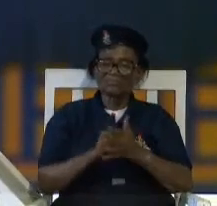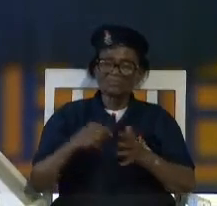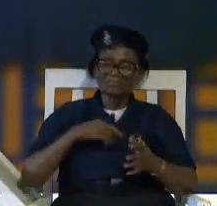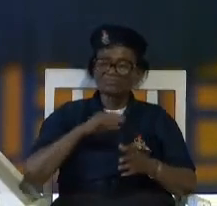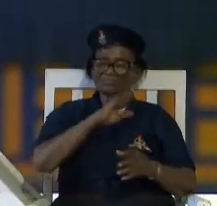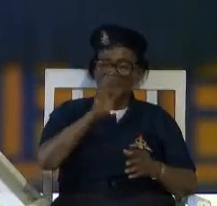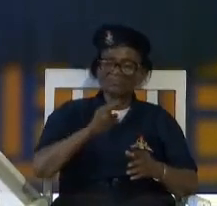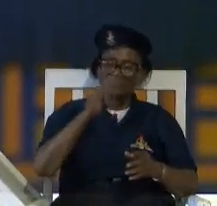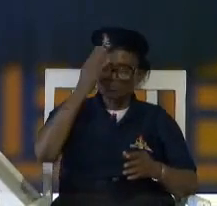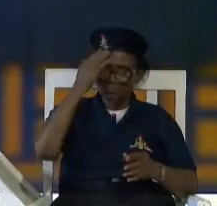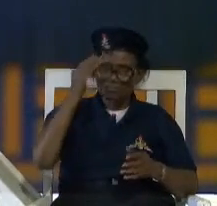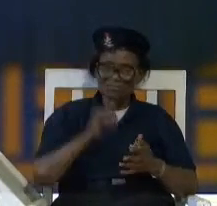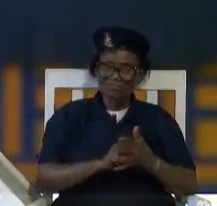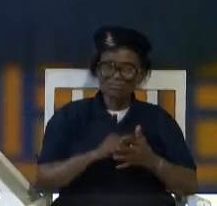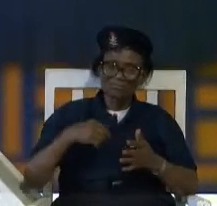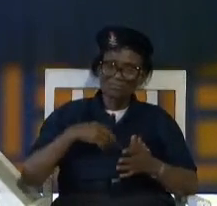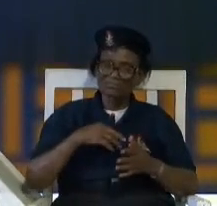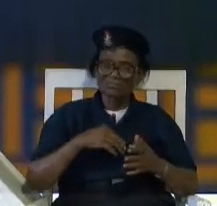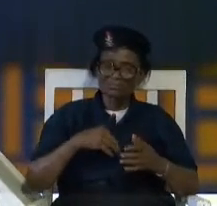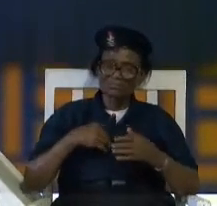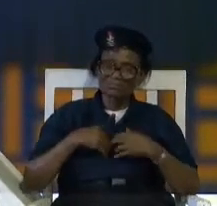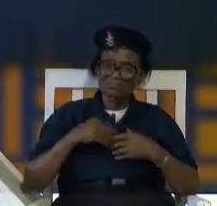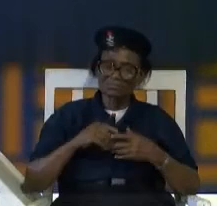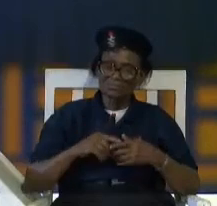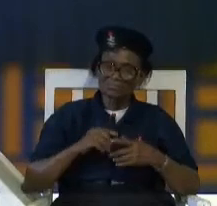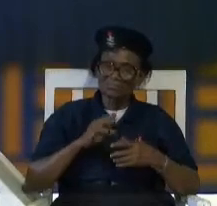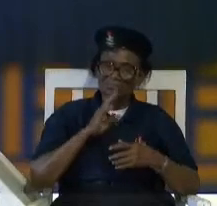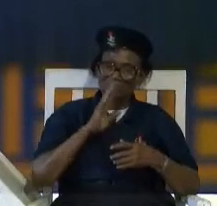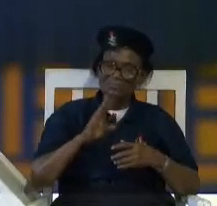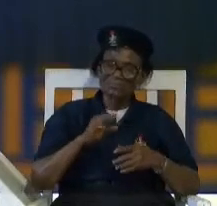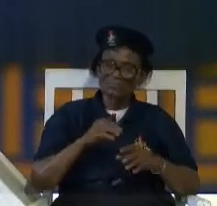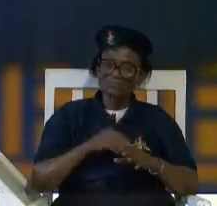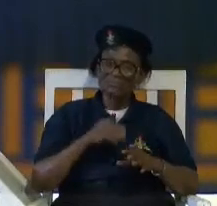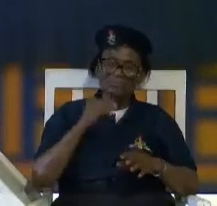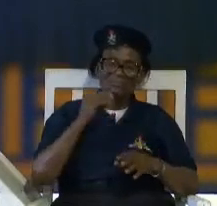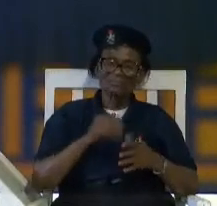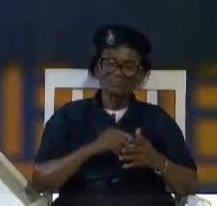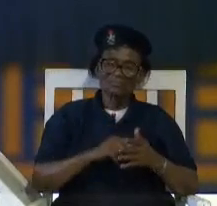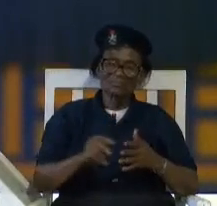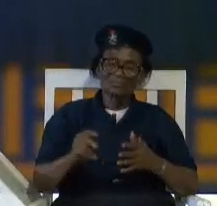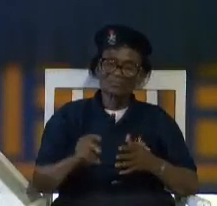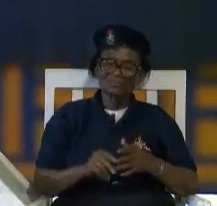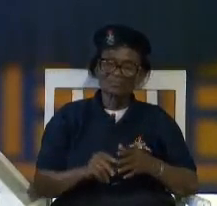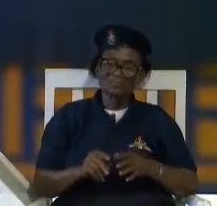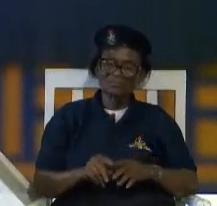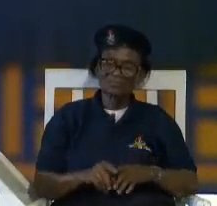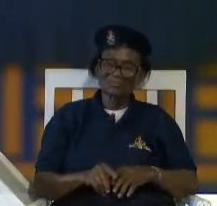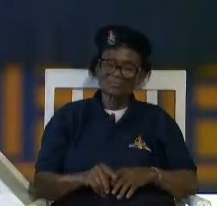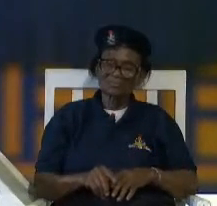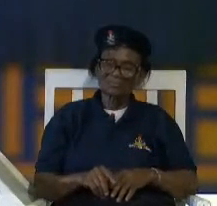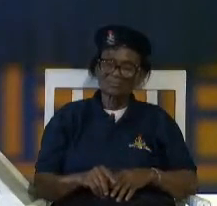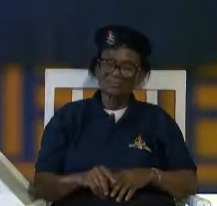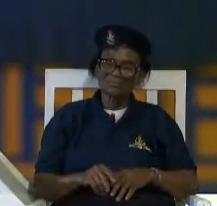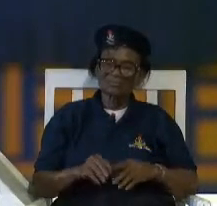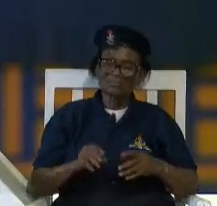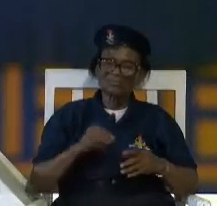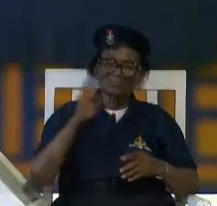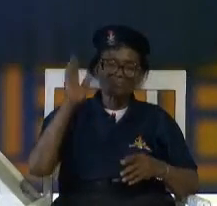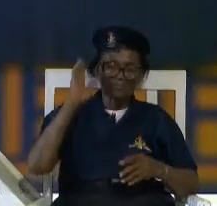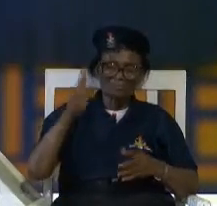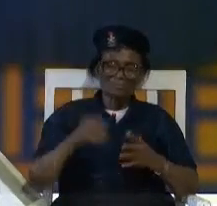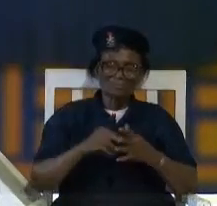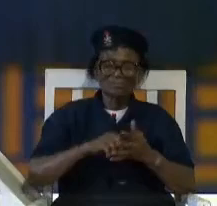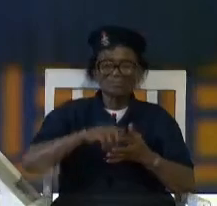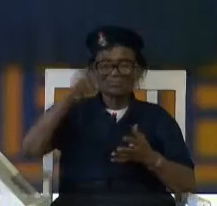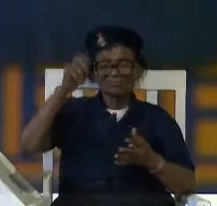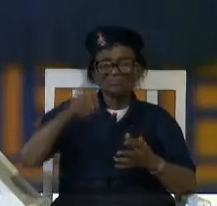that we have to be as pure as light. Maybe we should stand on our feet and begin to cry unto the